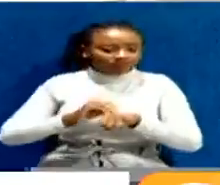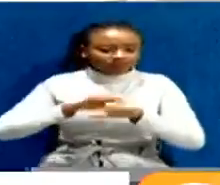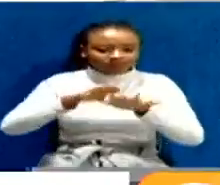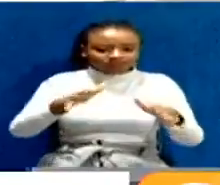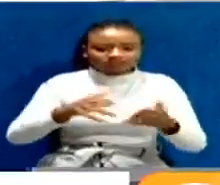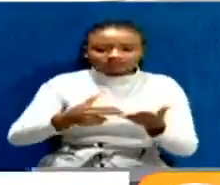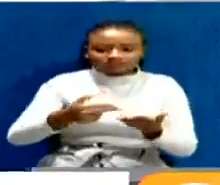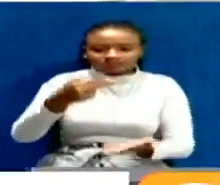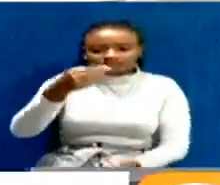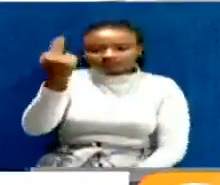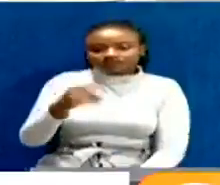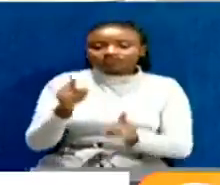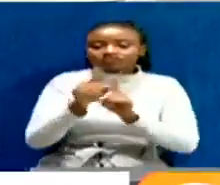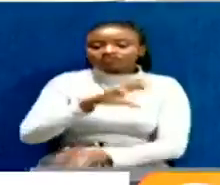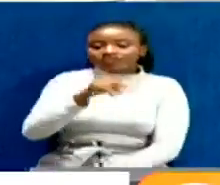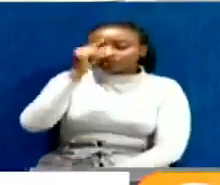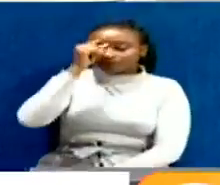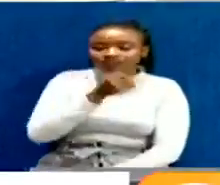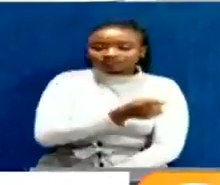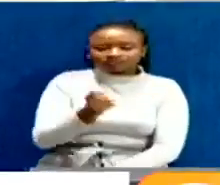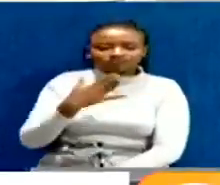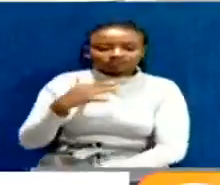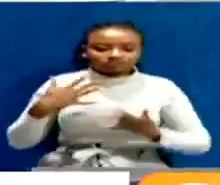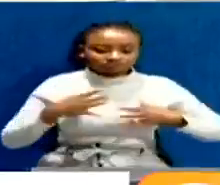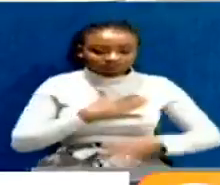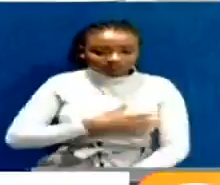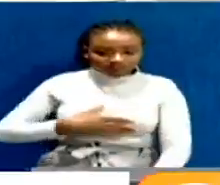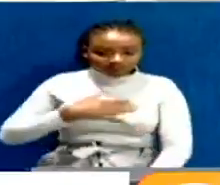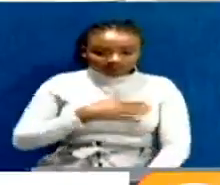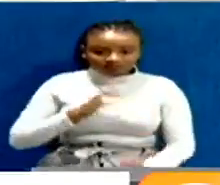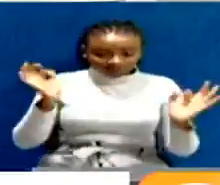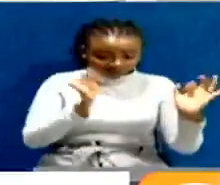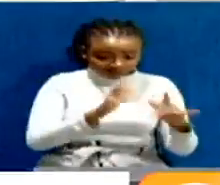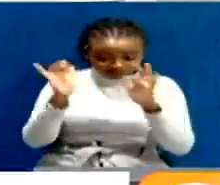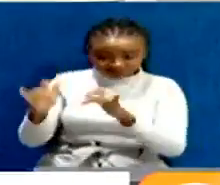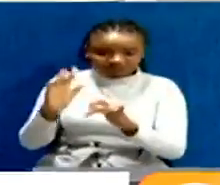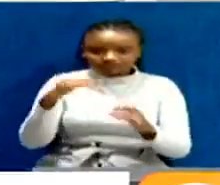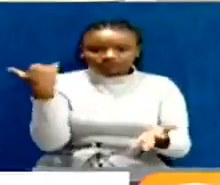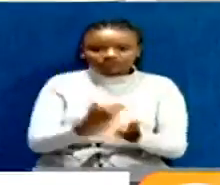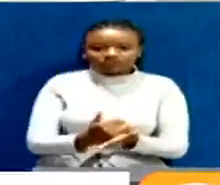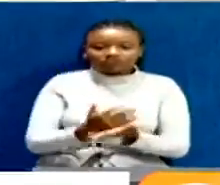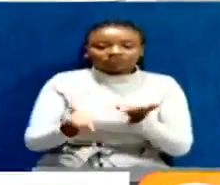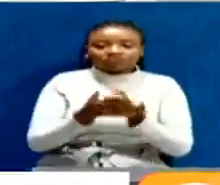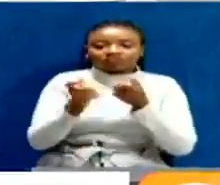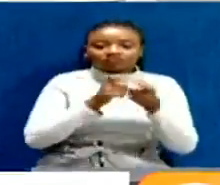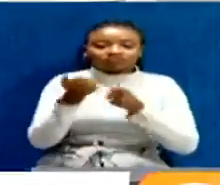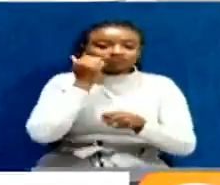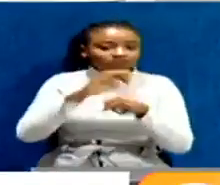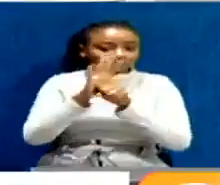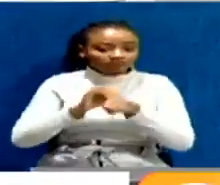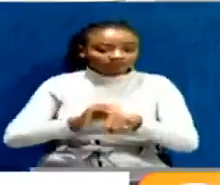national average. The county government is now calling on residents to avoid public gatherings to curb transmission. And as Raquel Muigai